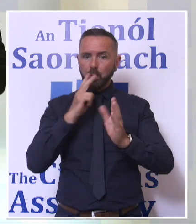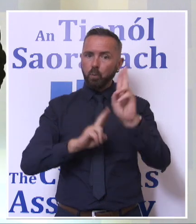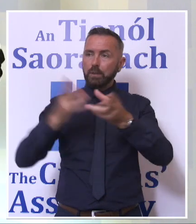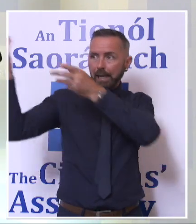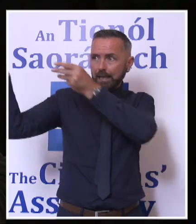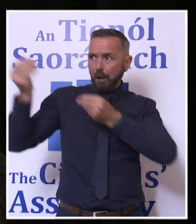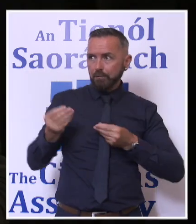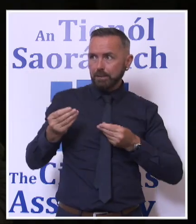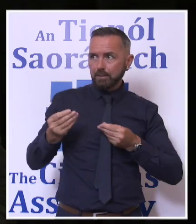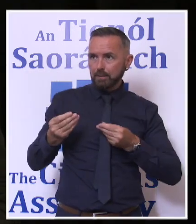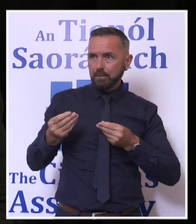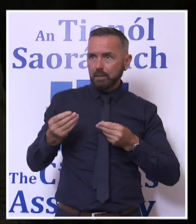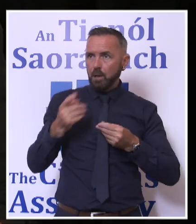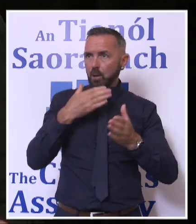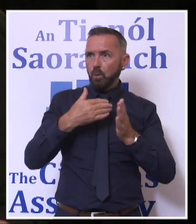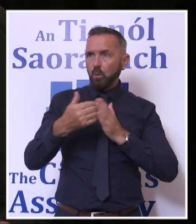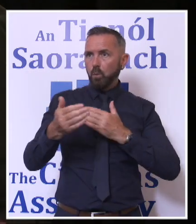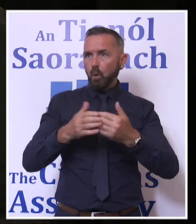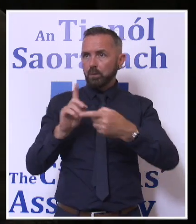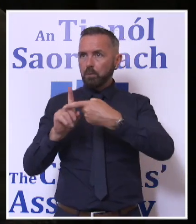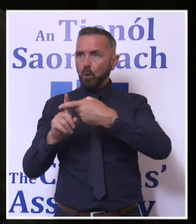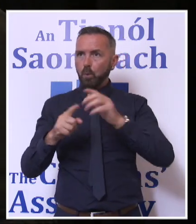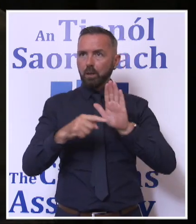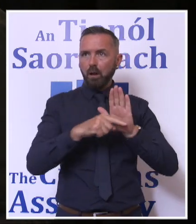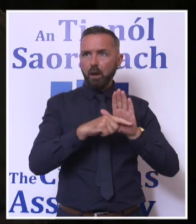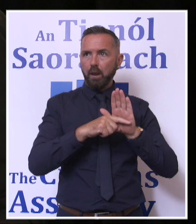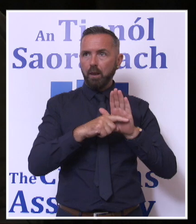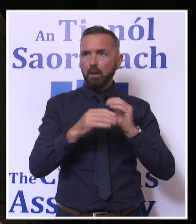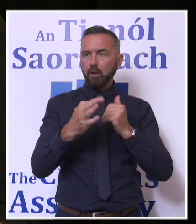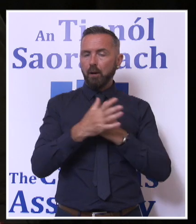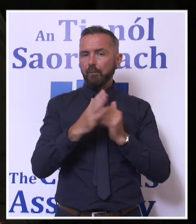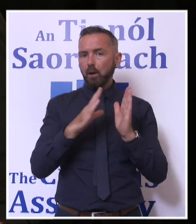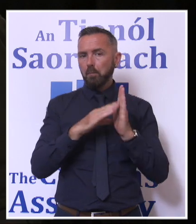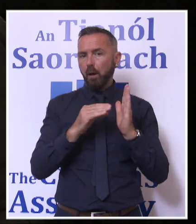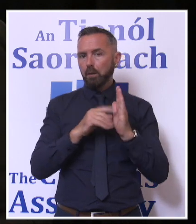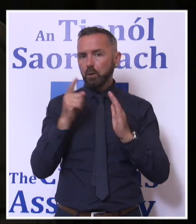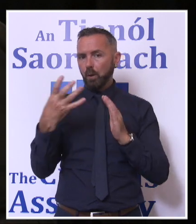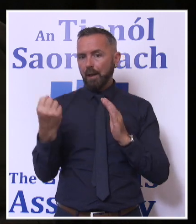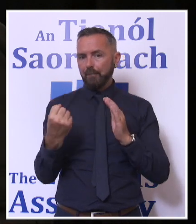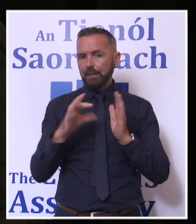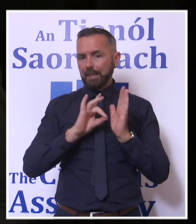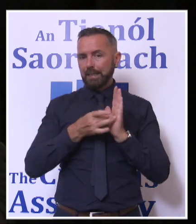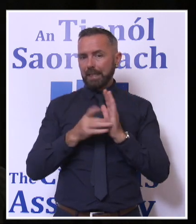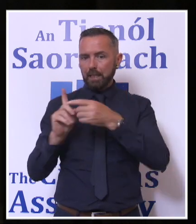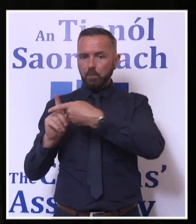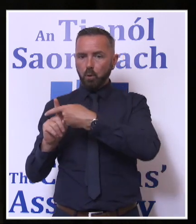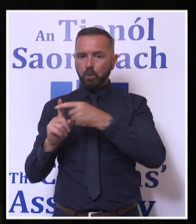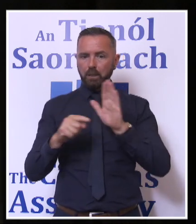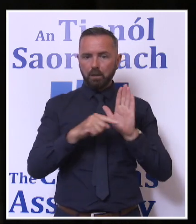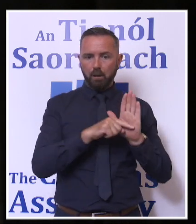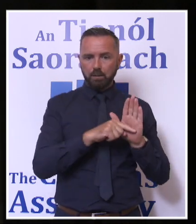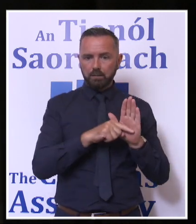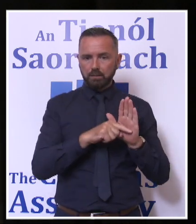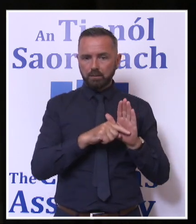it. But what are the pros and cons of the models that you've inherited, the key pros and cons of the model that you've